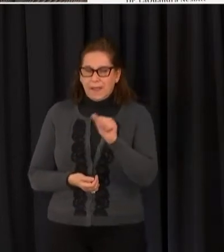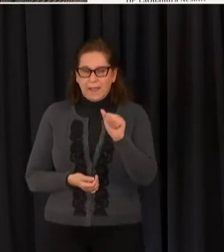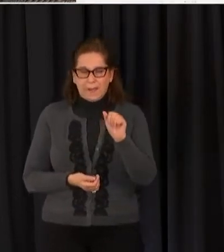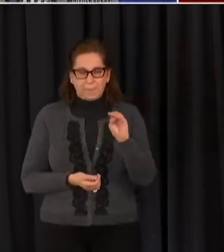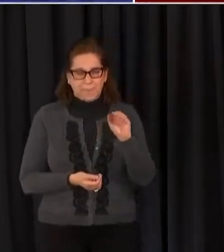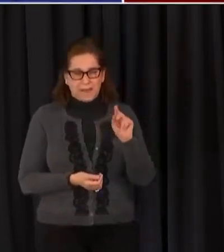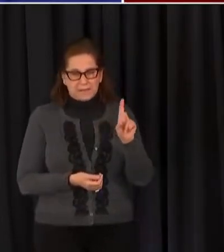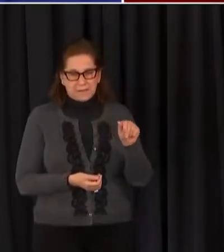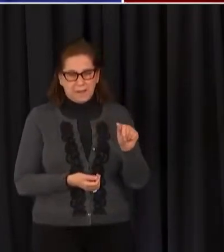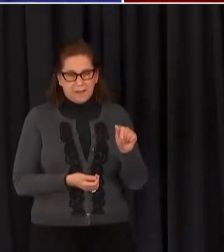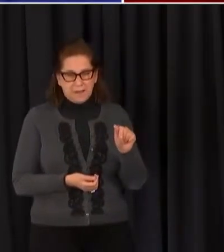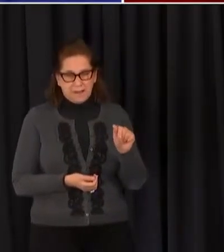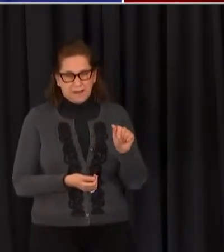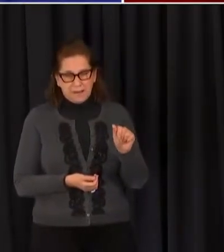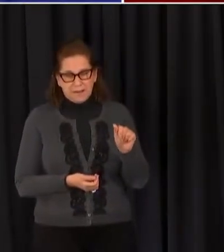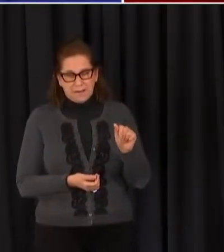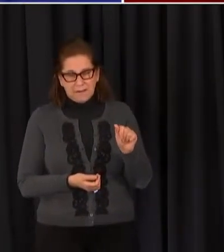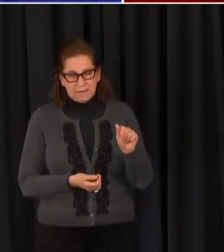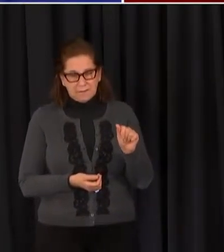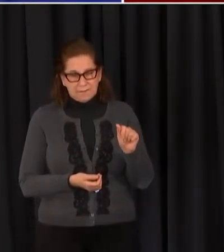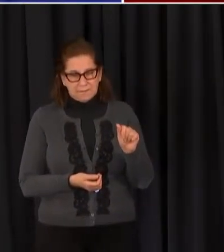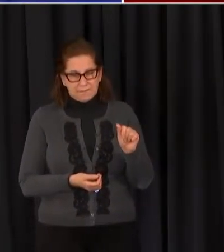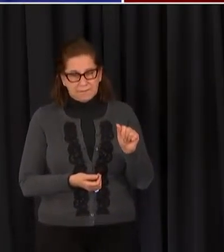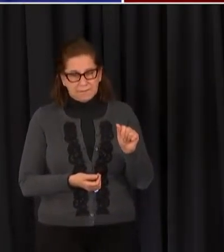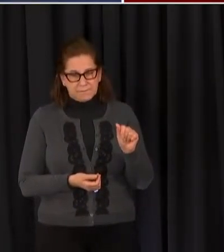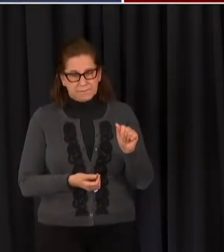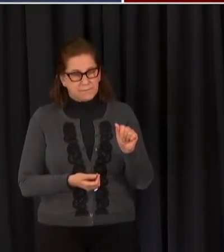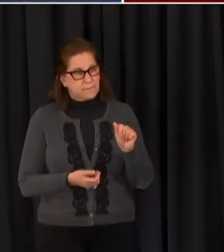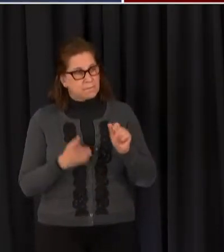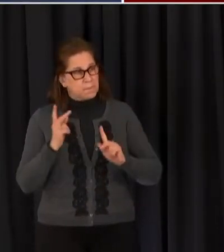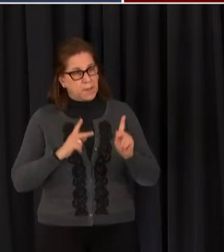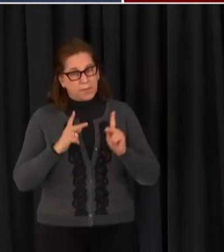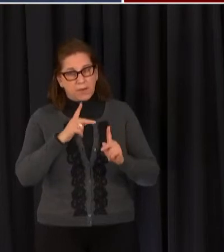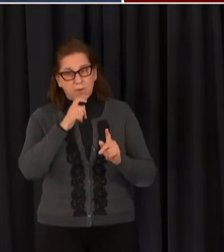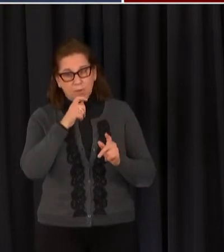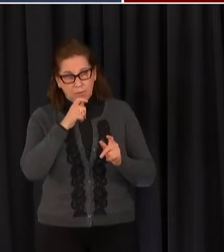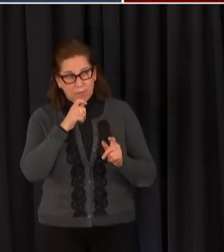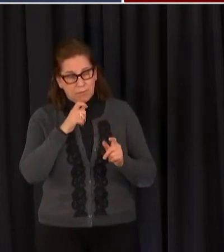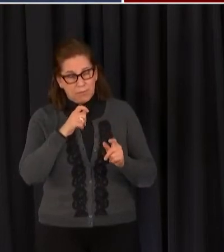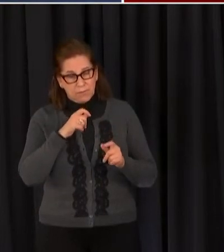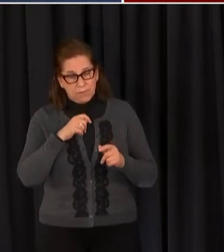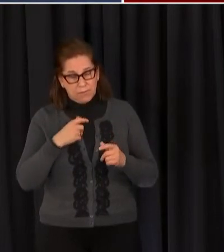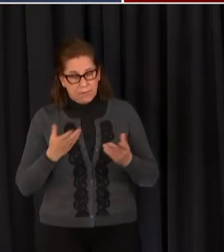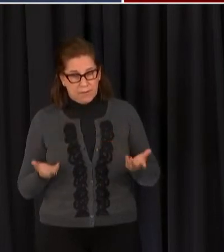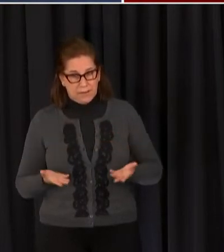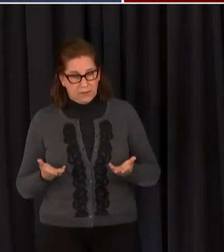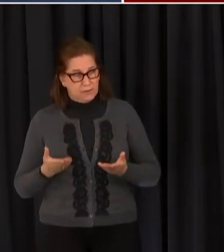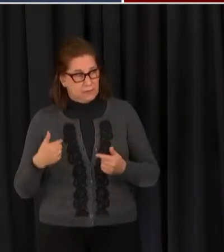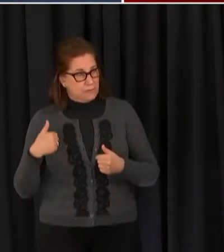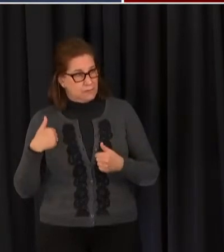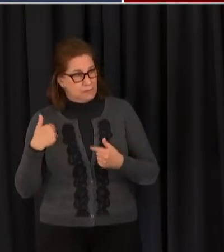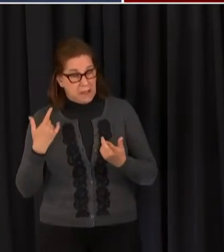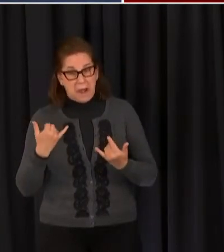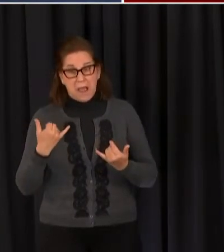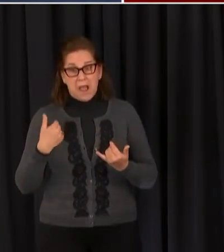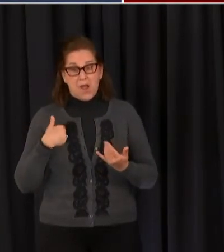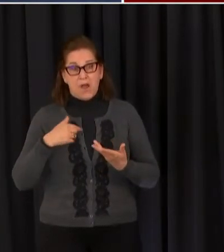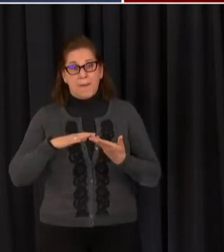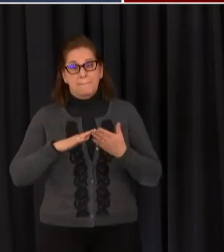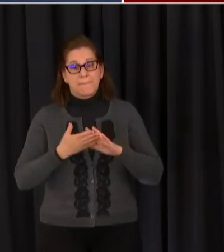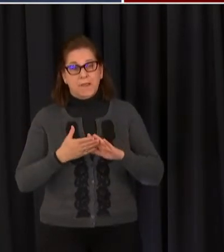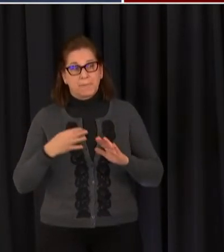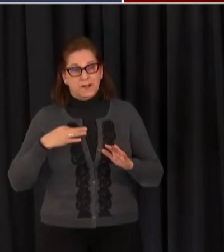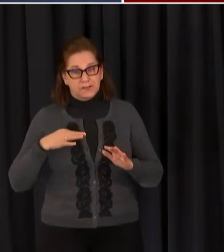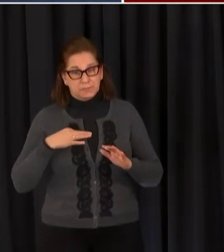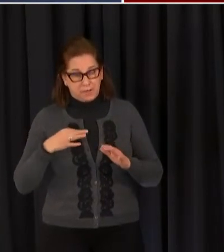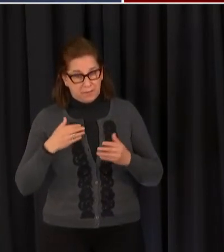Will the workers who are becoming eligible in the coming weeks, are they only ever going to be able to book an appointment through the